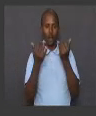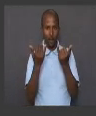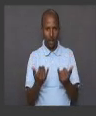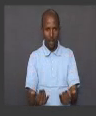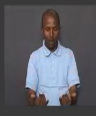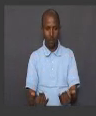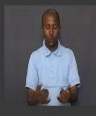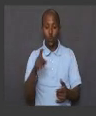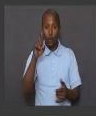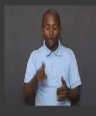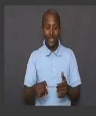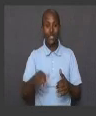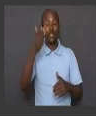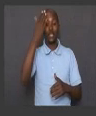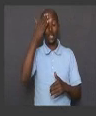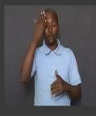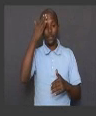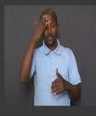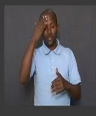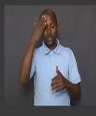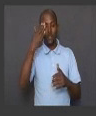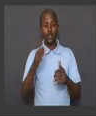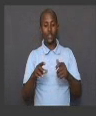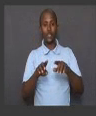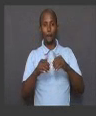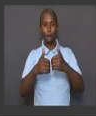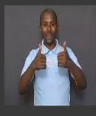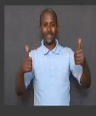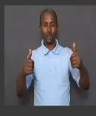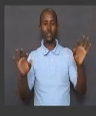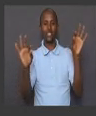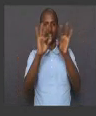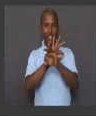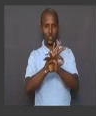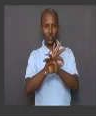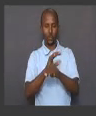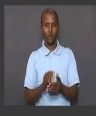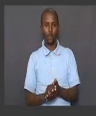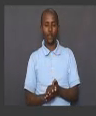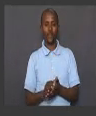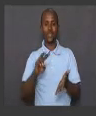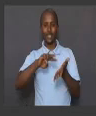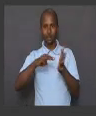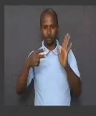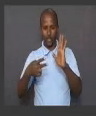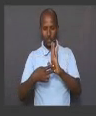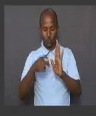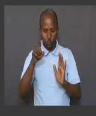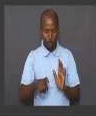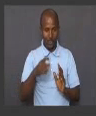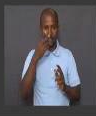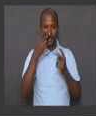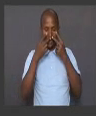Now we must determine the parity of the function. This means we must